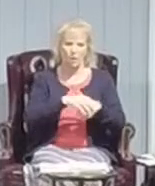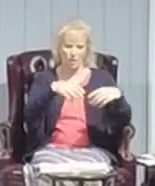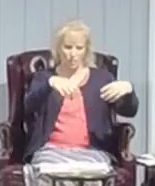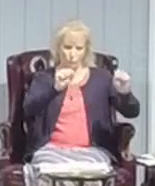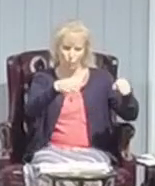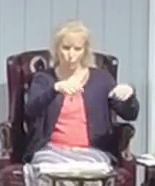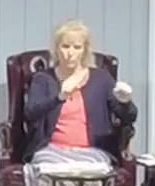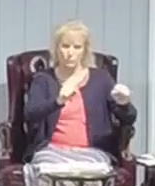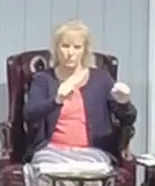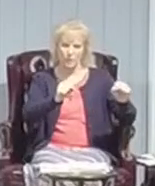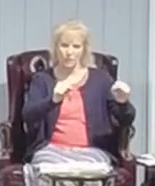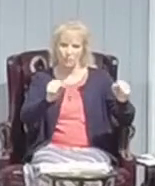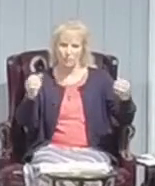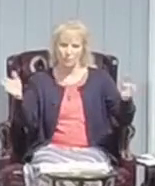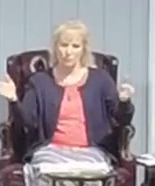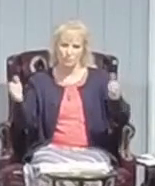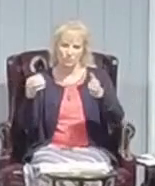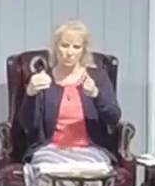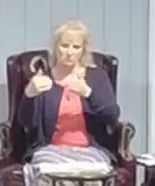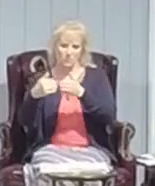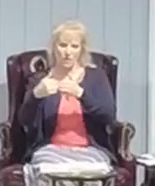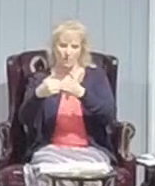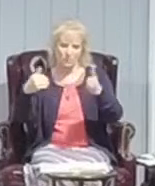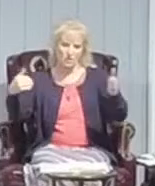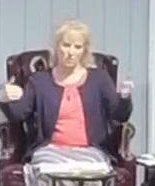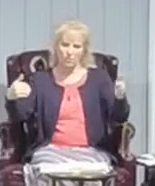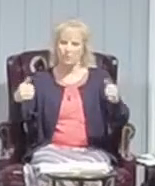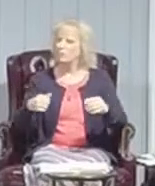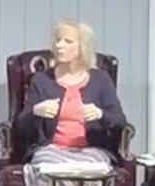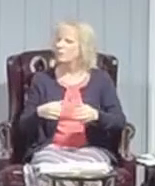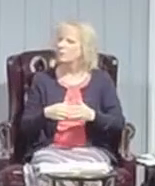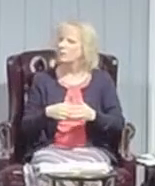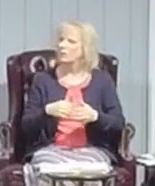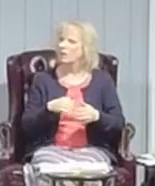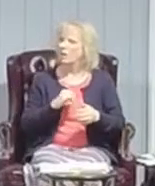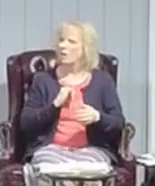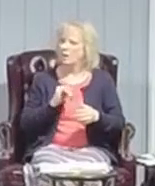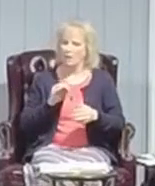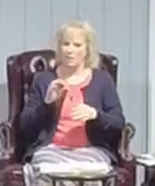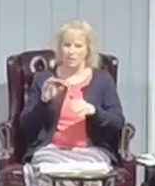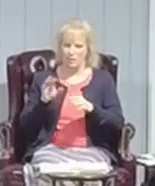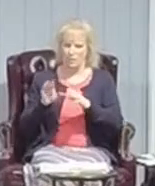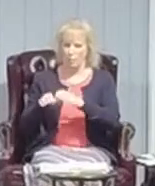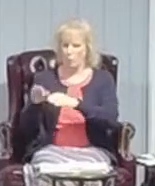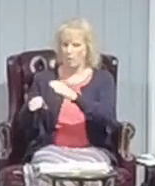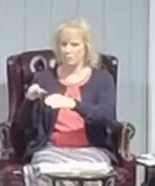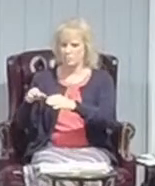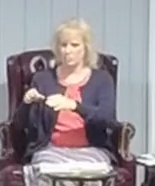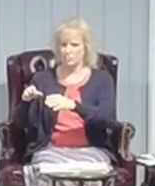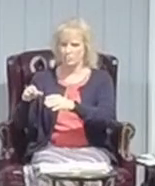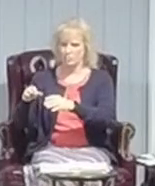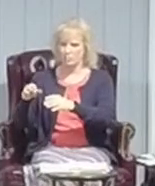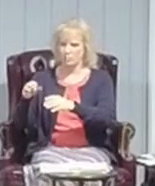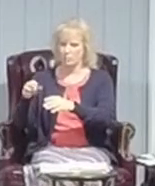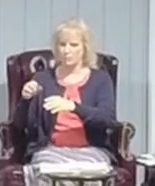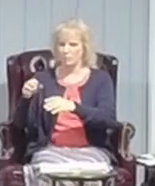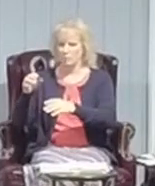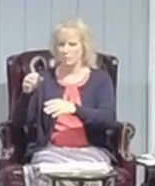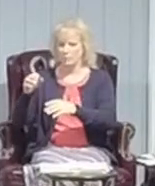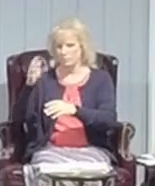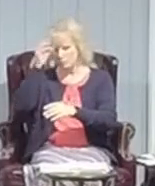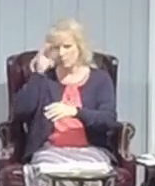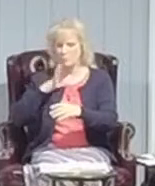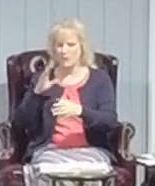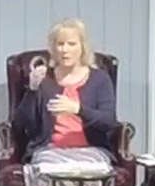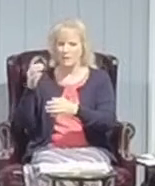not too far from there. So I got out, and I walked over to the guy at the phone, and I shook his hand, and